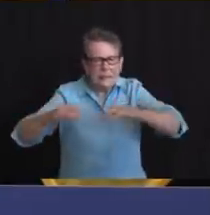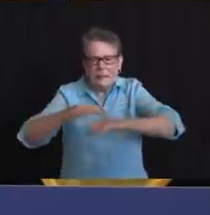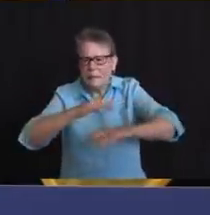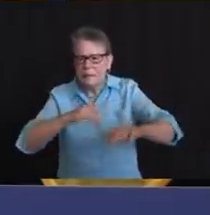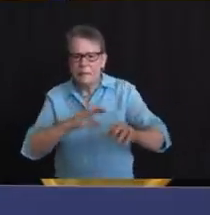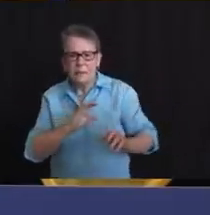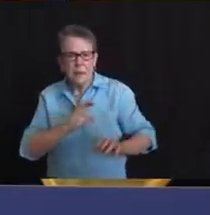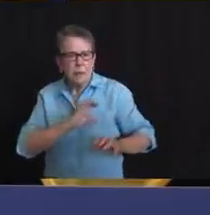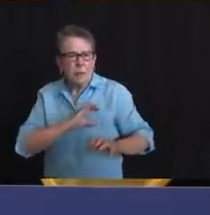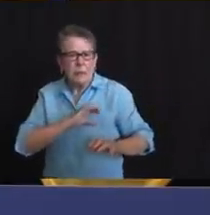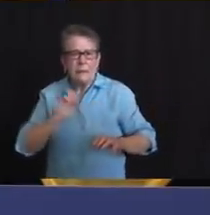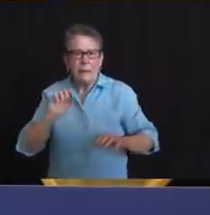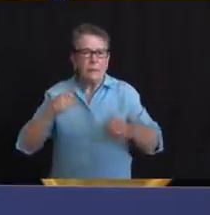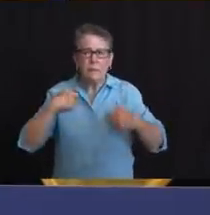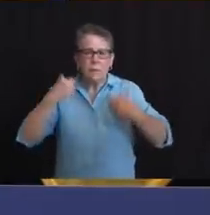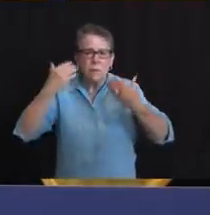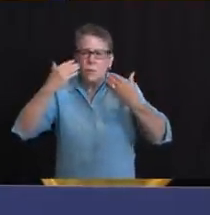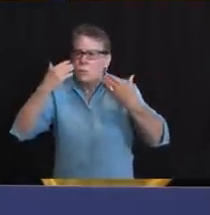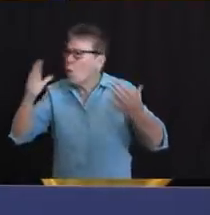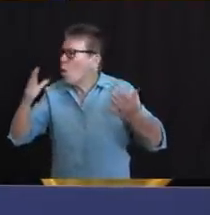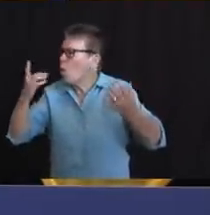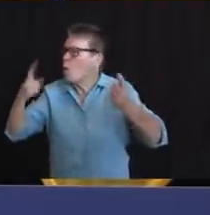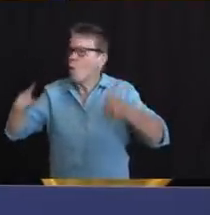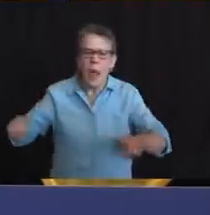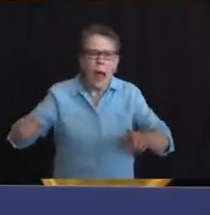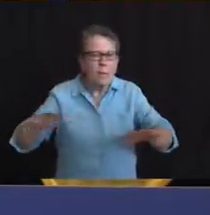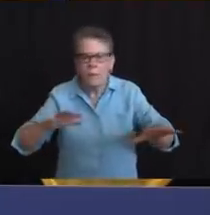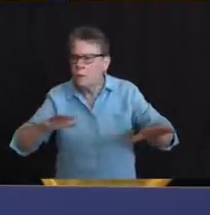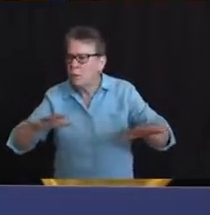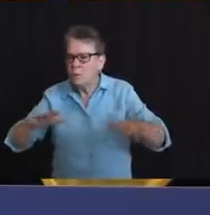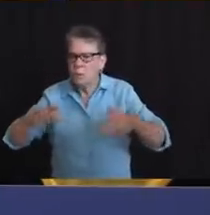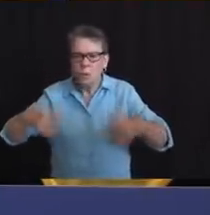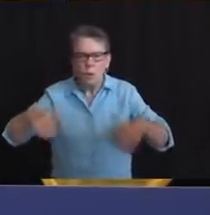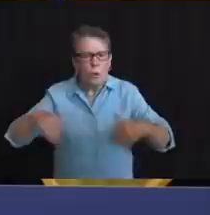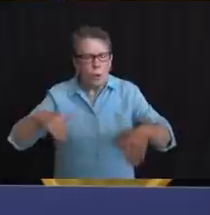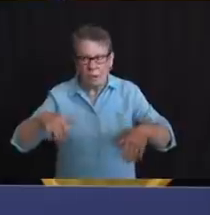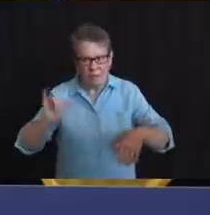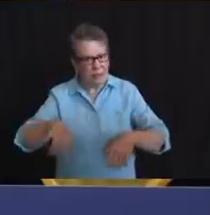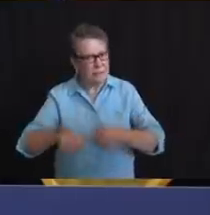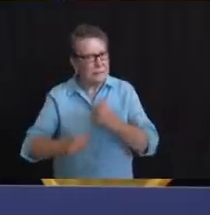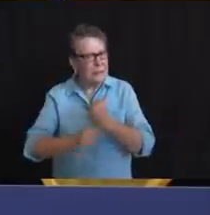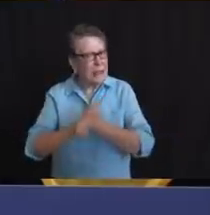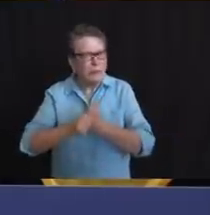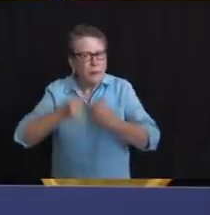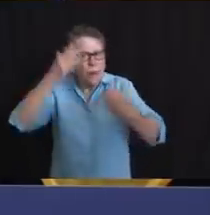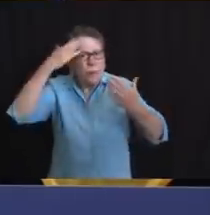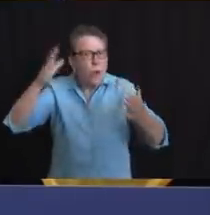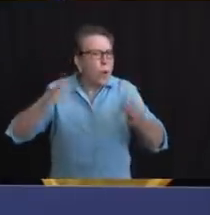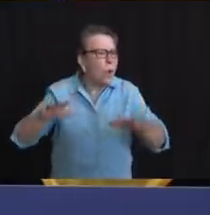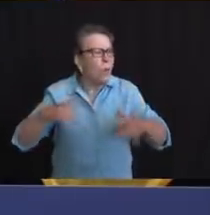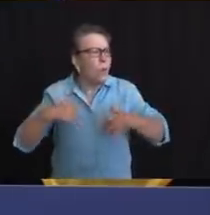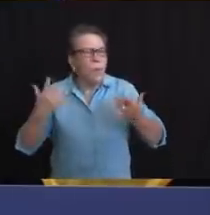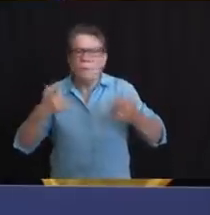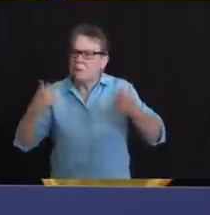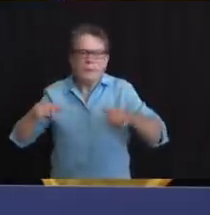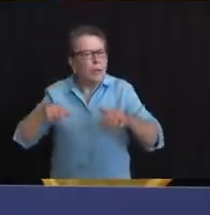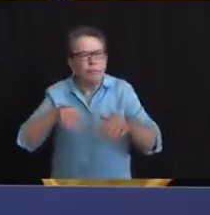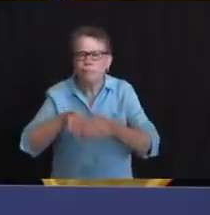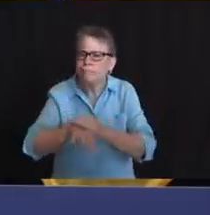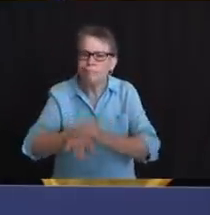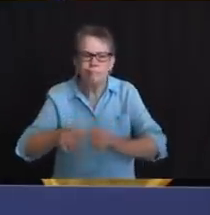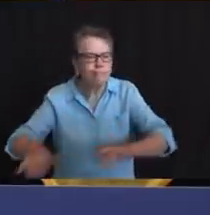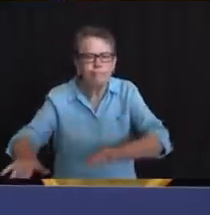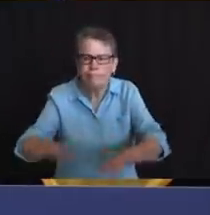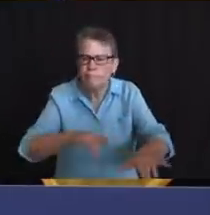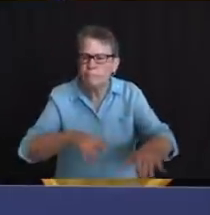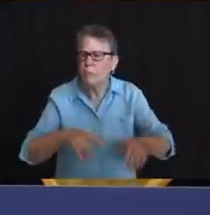put themselves on the line. So bless them all, and thank you for that. With that, I think, where's Martell?